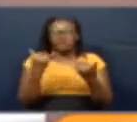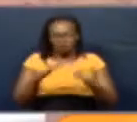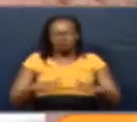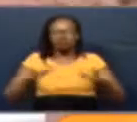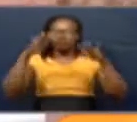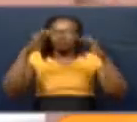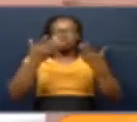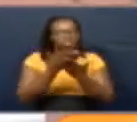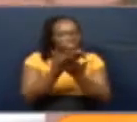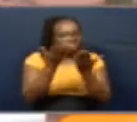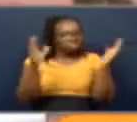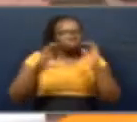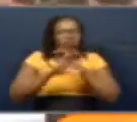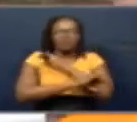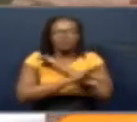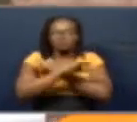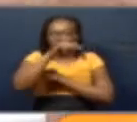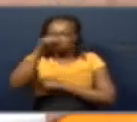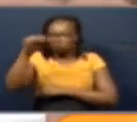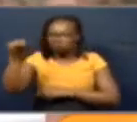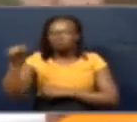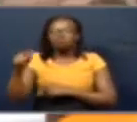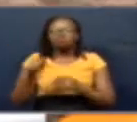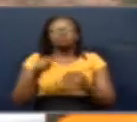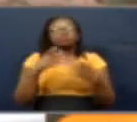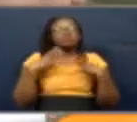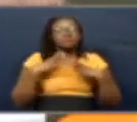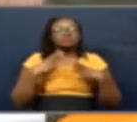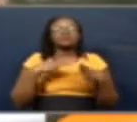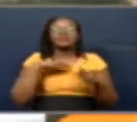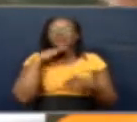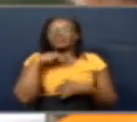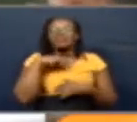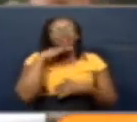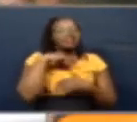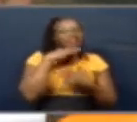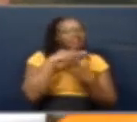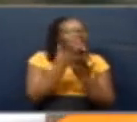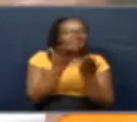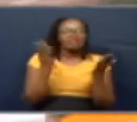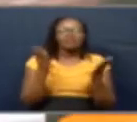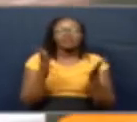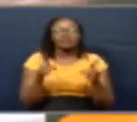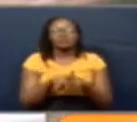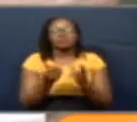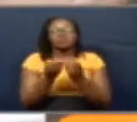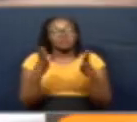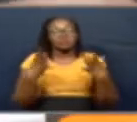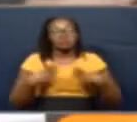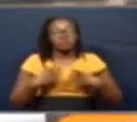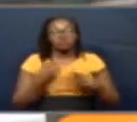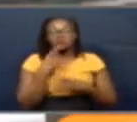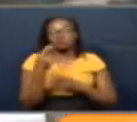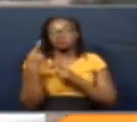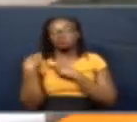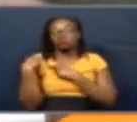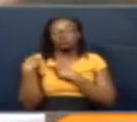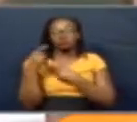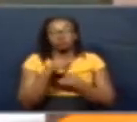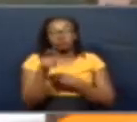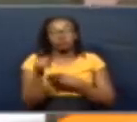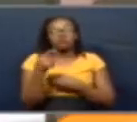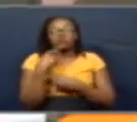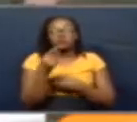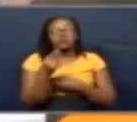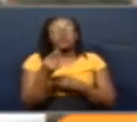havoc in many parts of the country, claiming lives and uprooting thousands of people, horrendous response to these disasters has been the